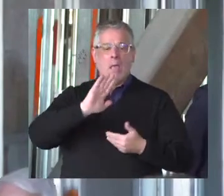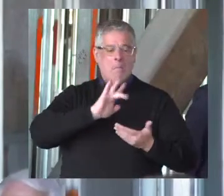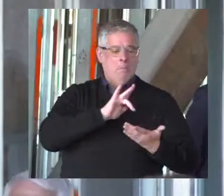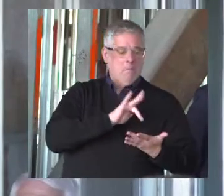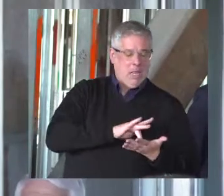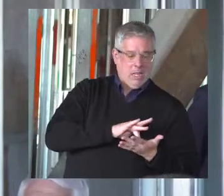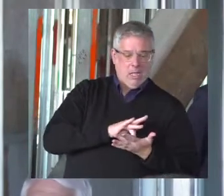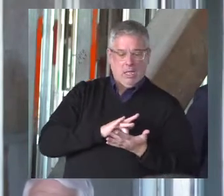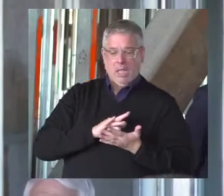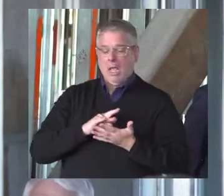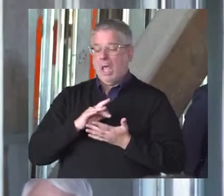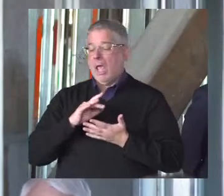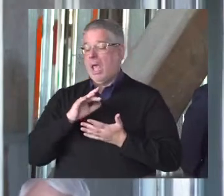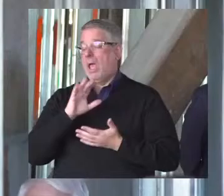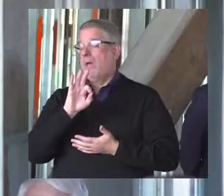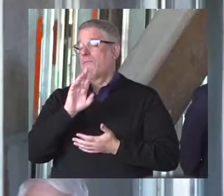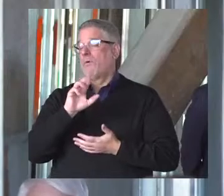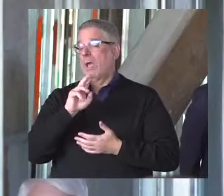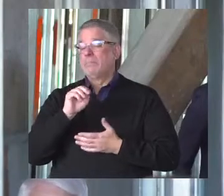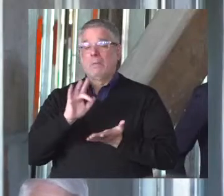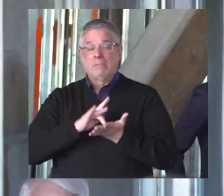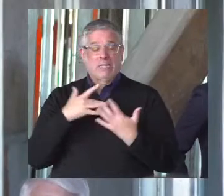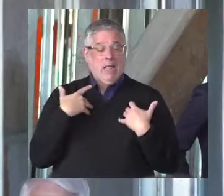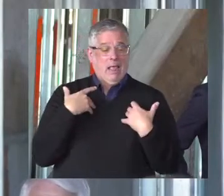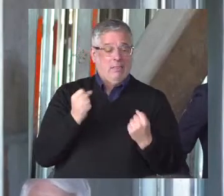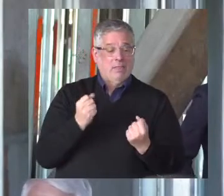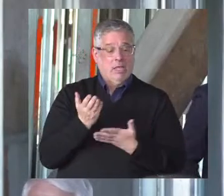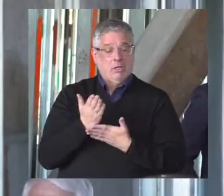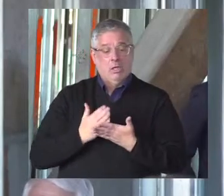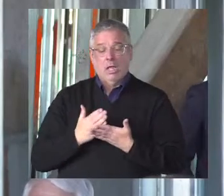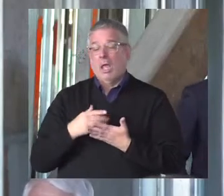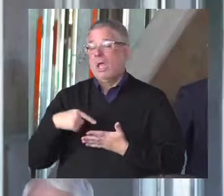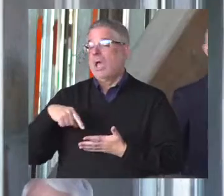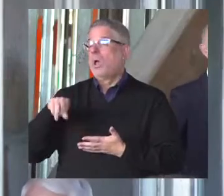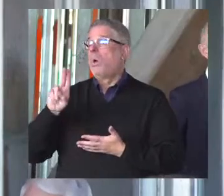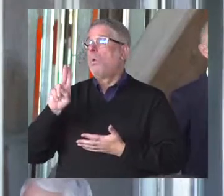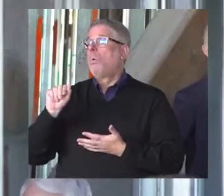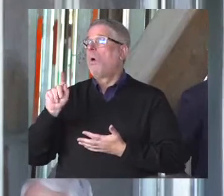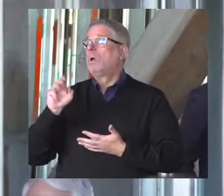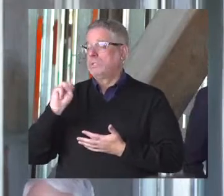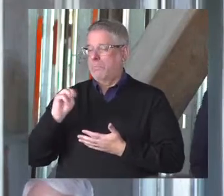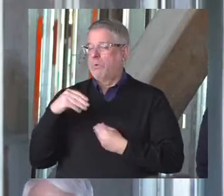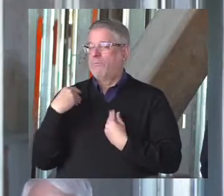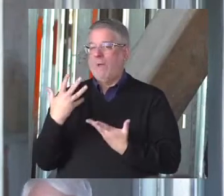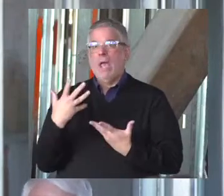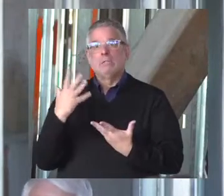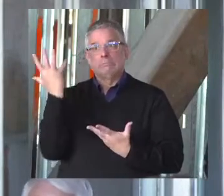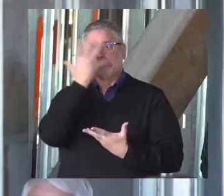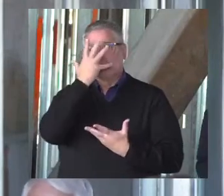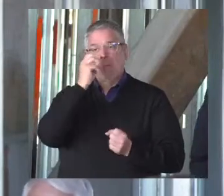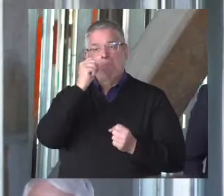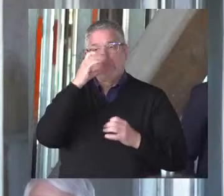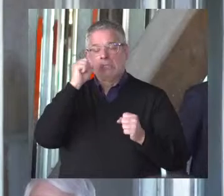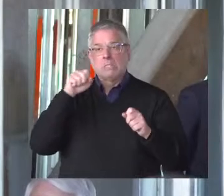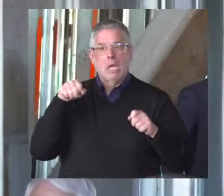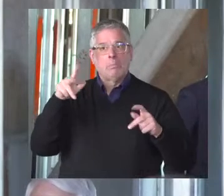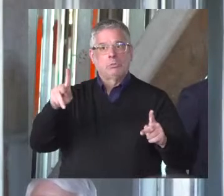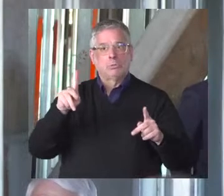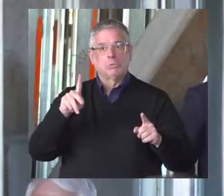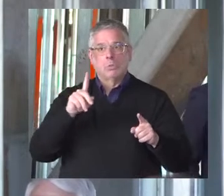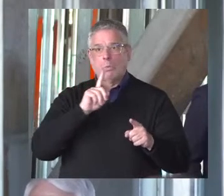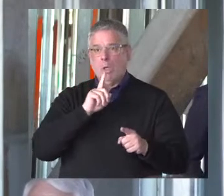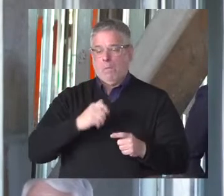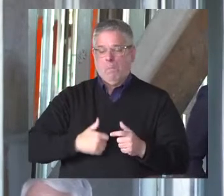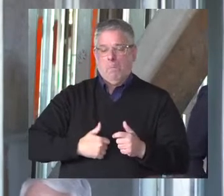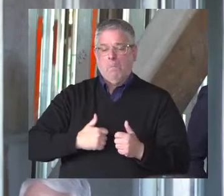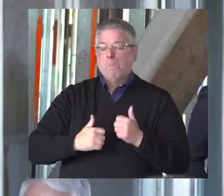medical frames and the sort of medicine and healthcare sector and quantum provides limitless opportunities. And again, that's where I'm